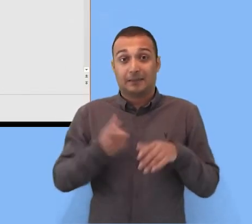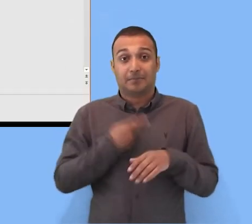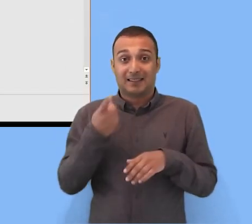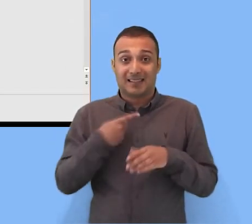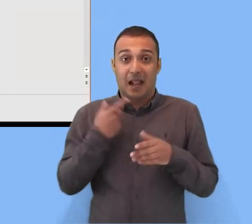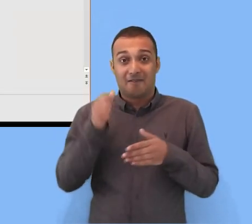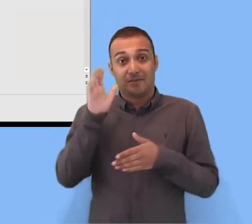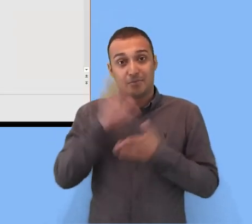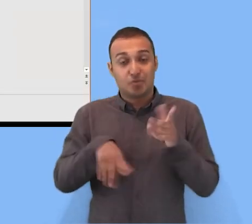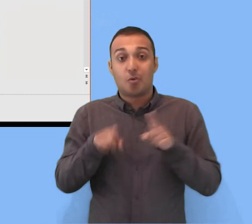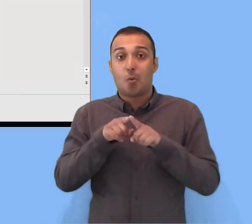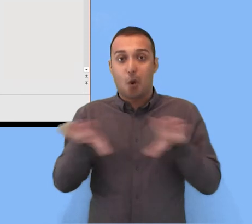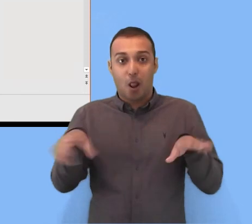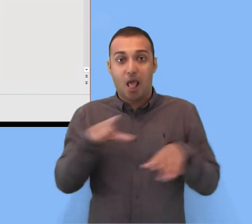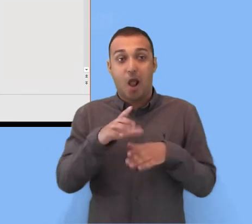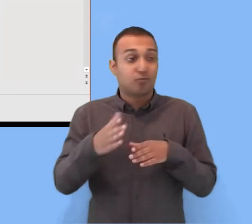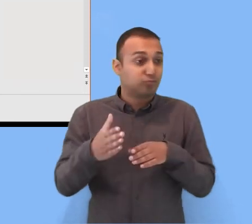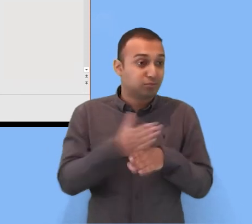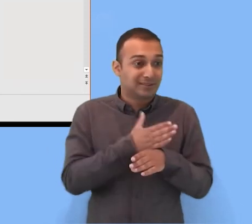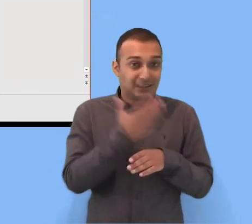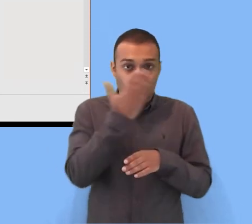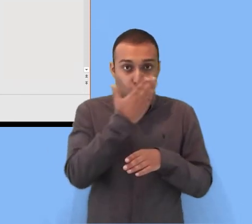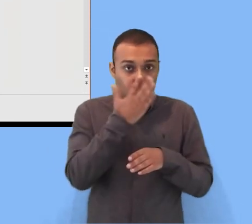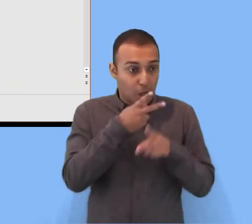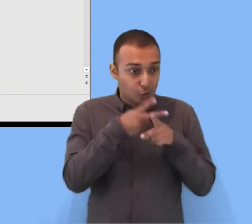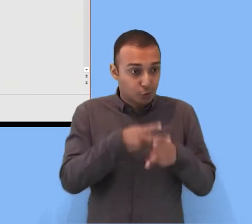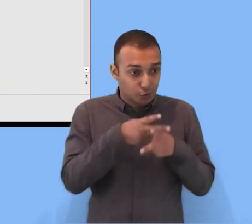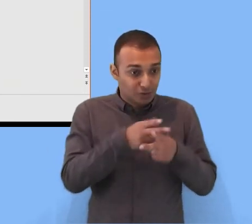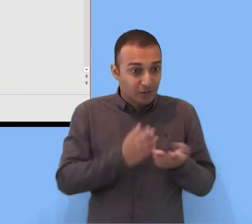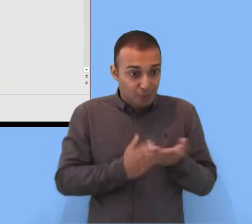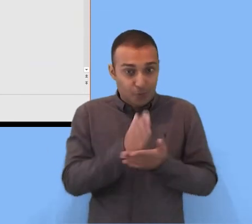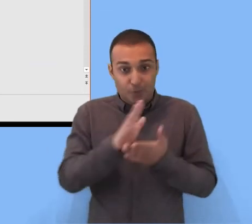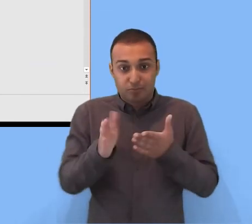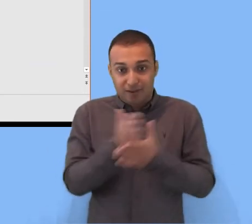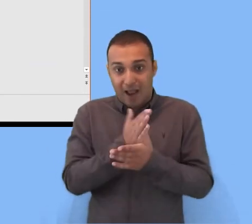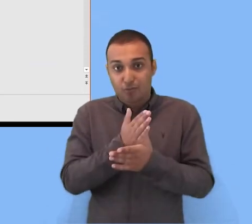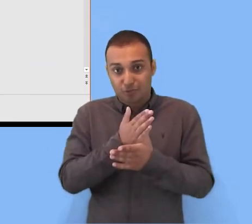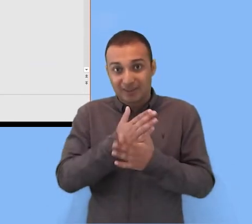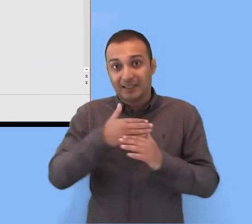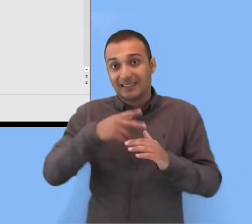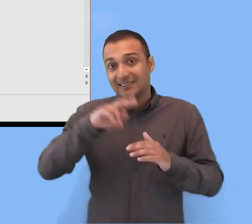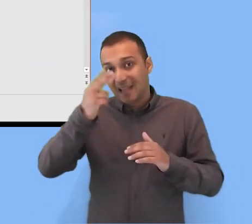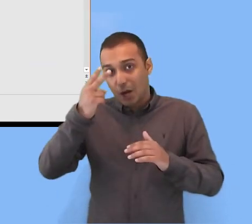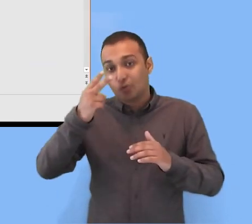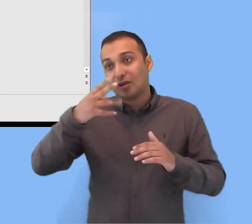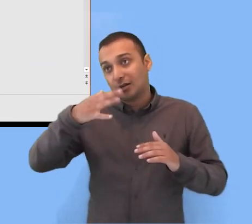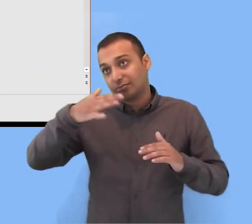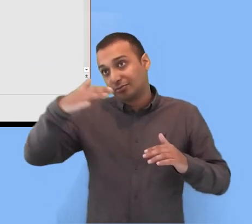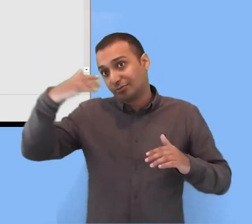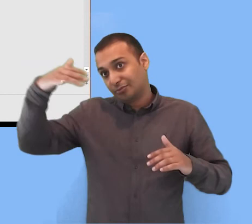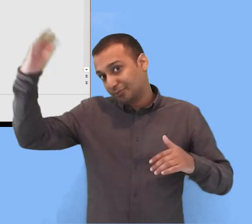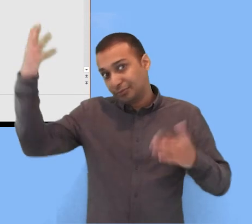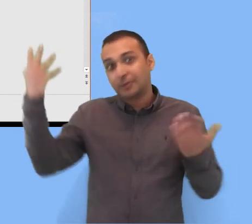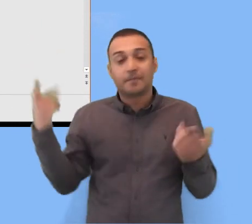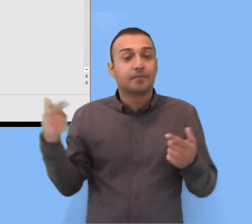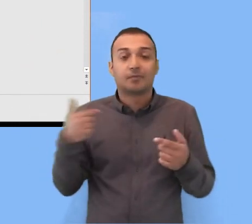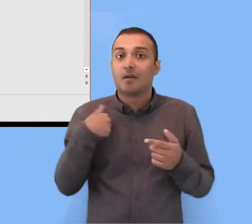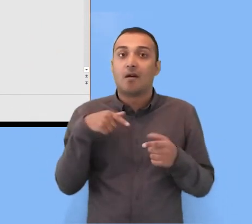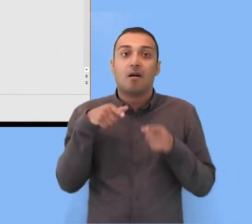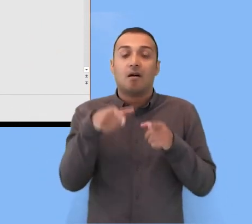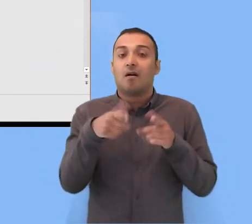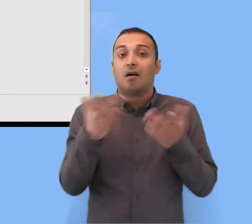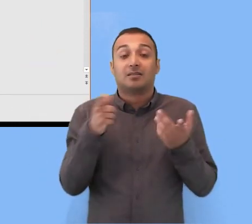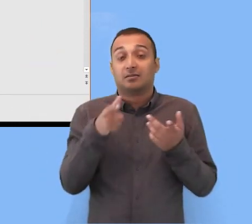that always is life-changing. And there's so much you learn about yourself, you learn about the system, obviously you learn about your